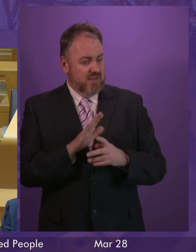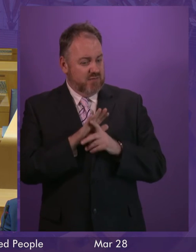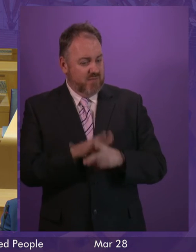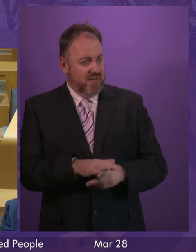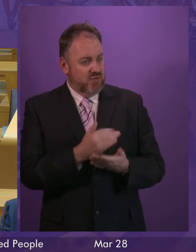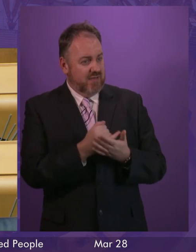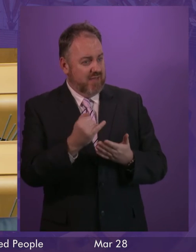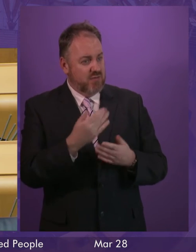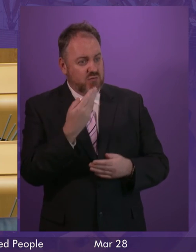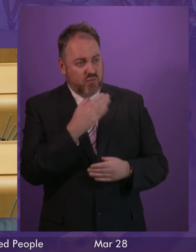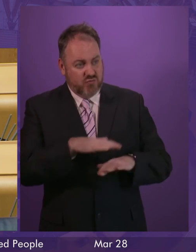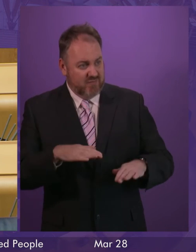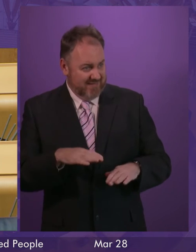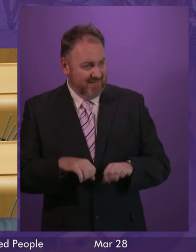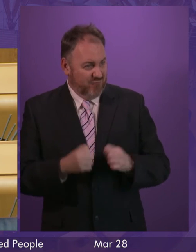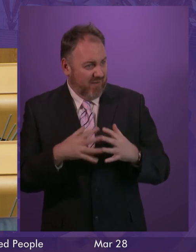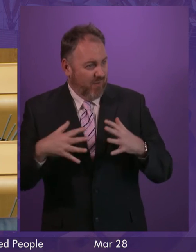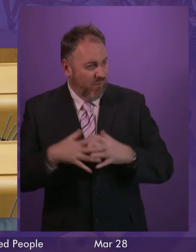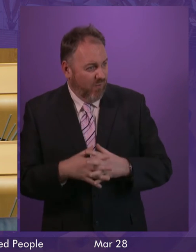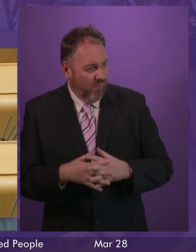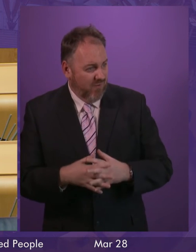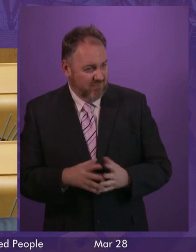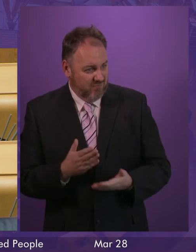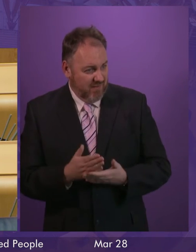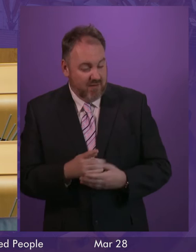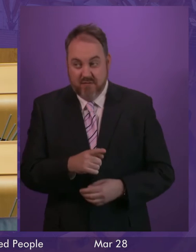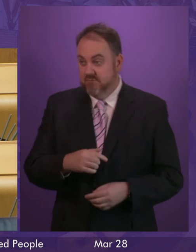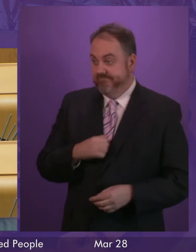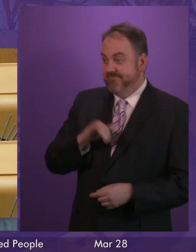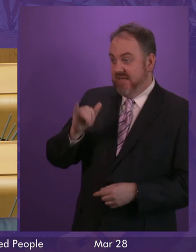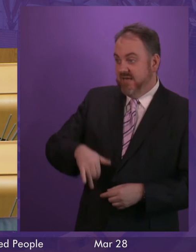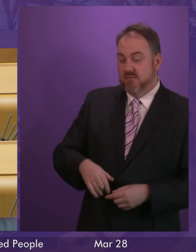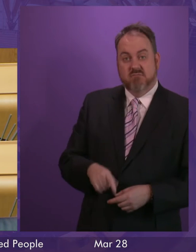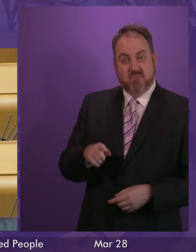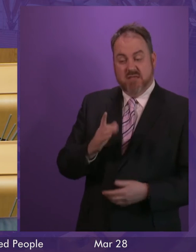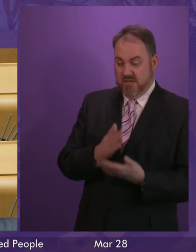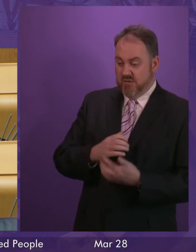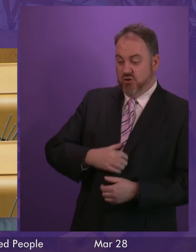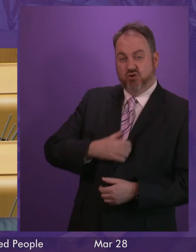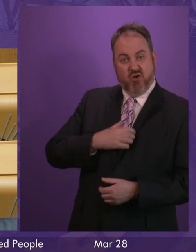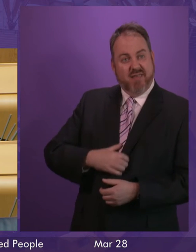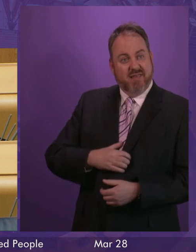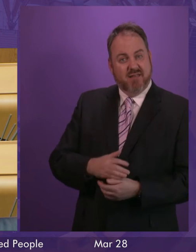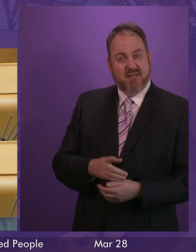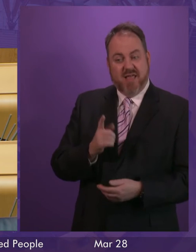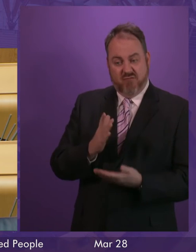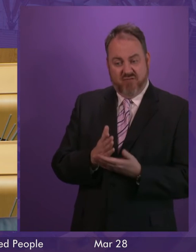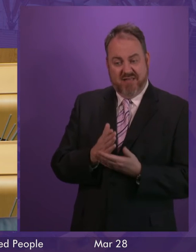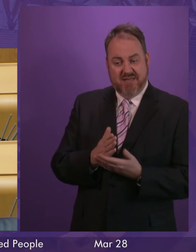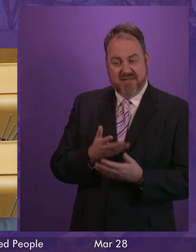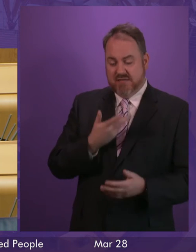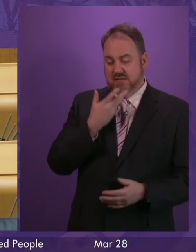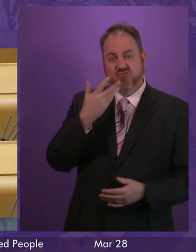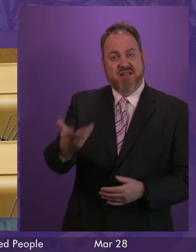law. Oliver Mundell. I would go as far as shocking and probably further to say that it is a downright disgrace,